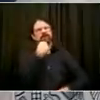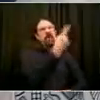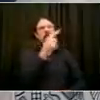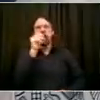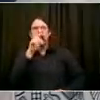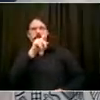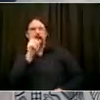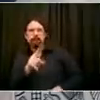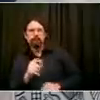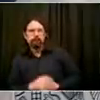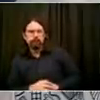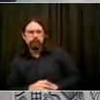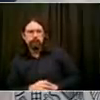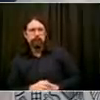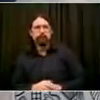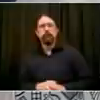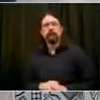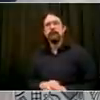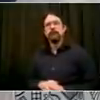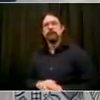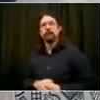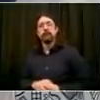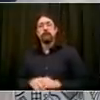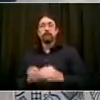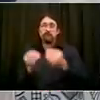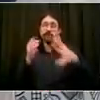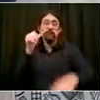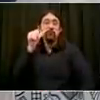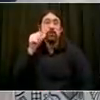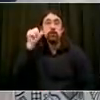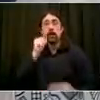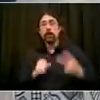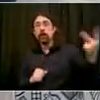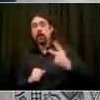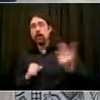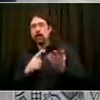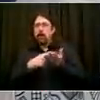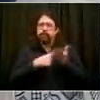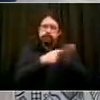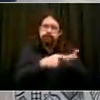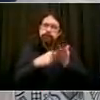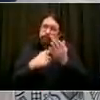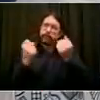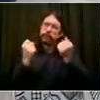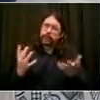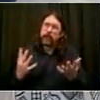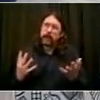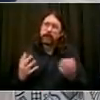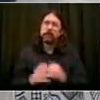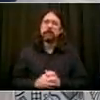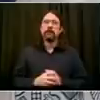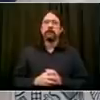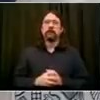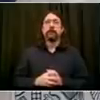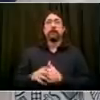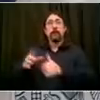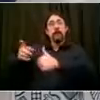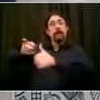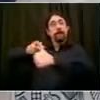3.00. So I told him we were quickly making sure that number was accurate. And then I told him that that